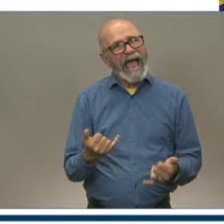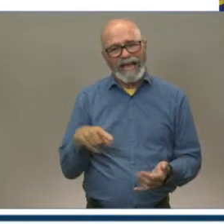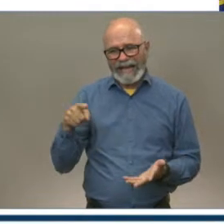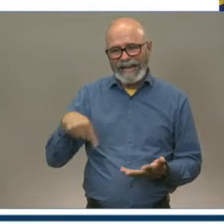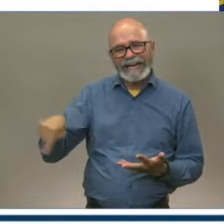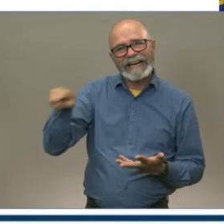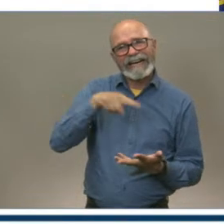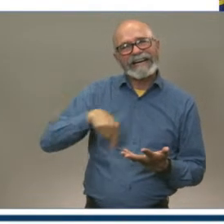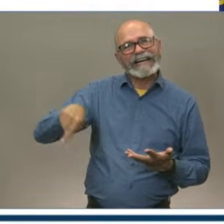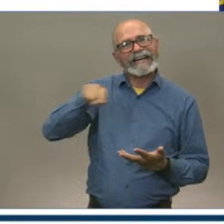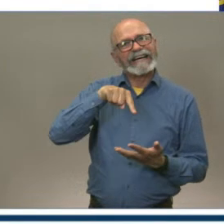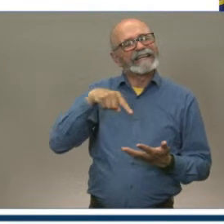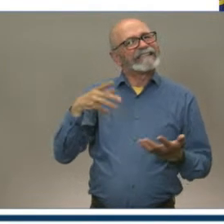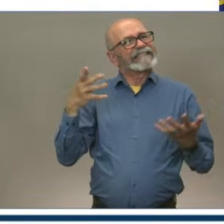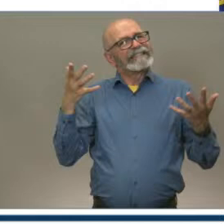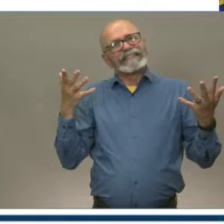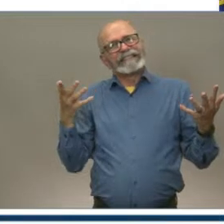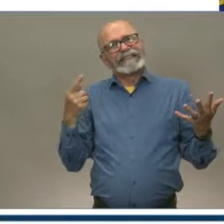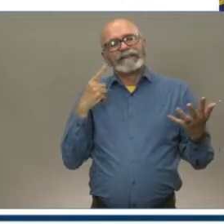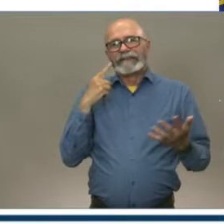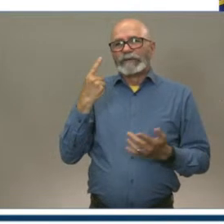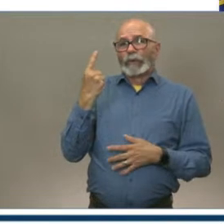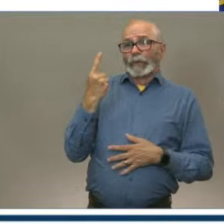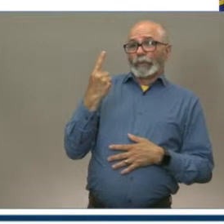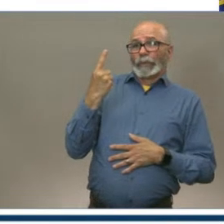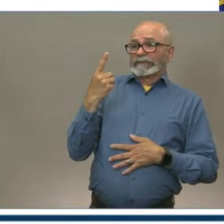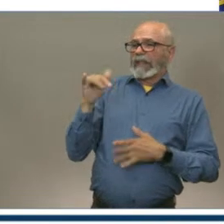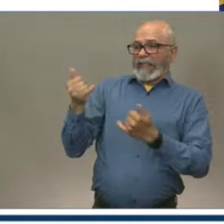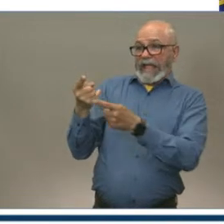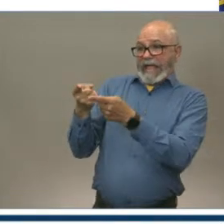case that sort of was significant in